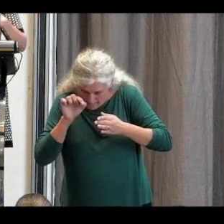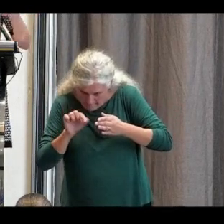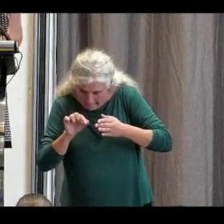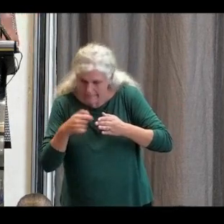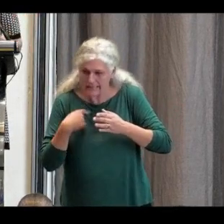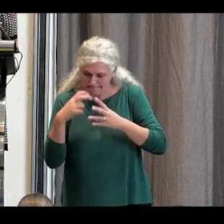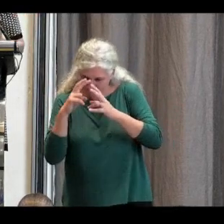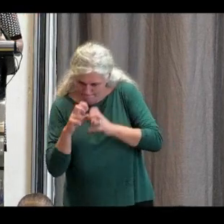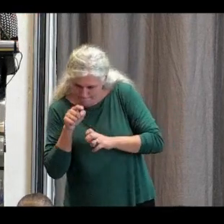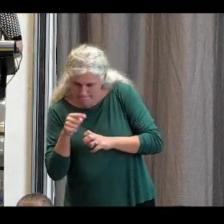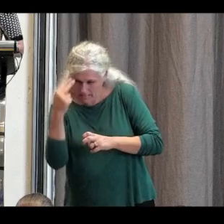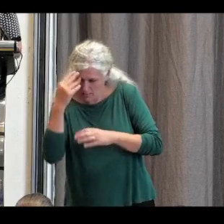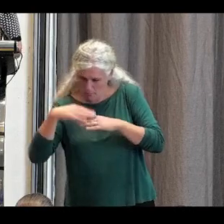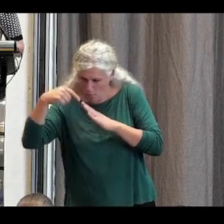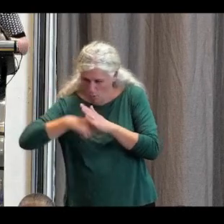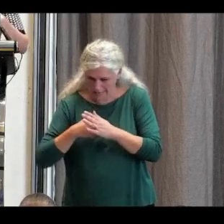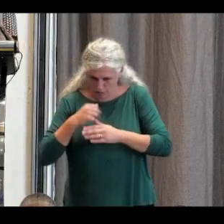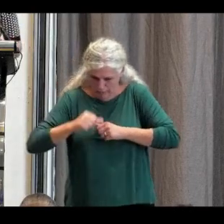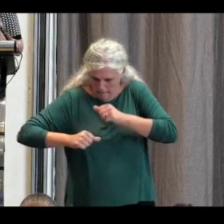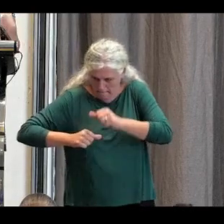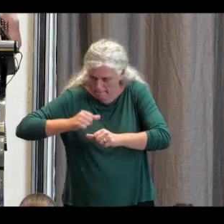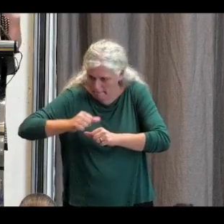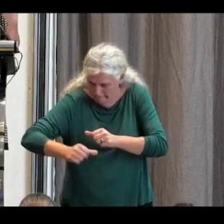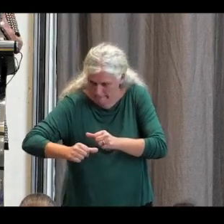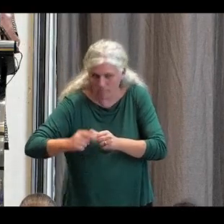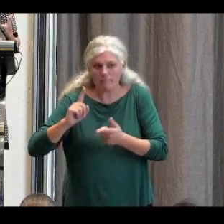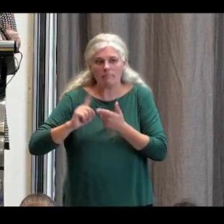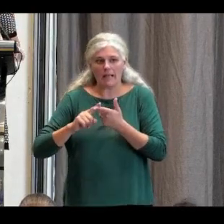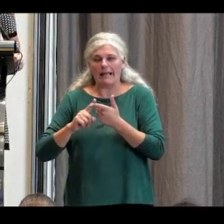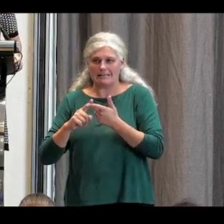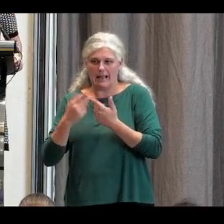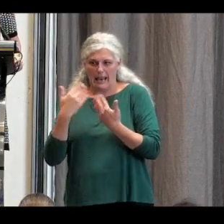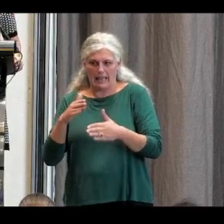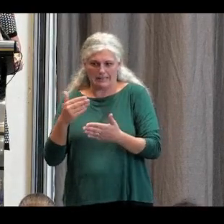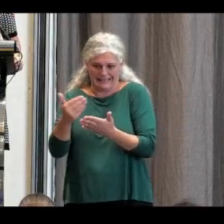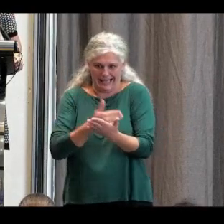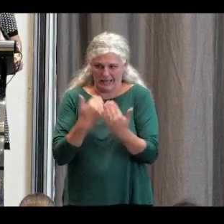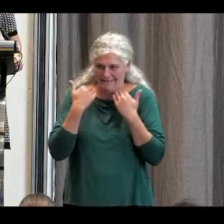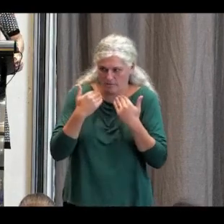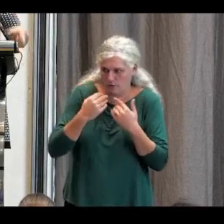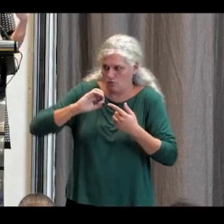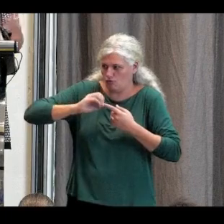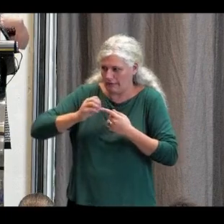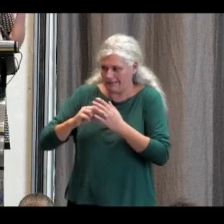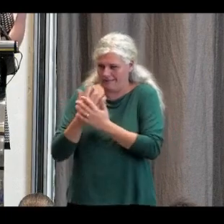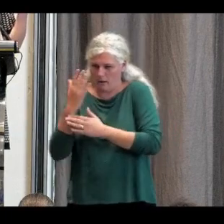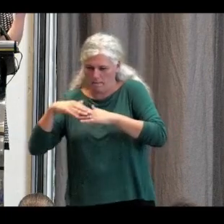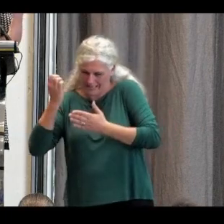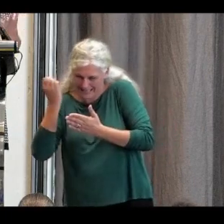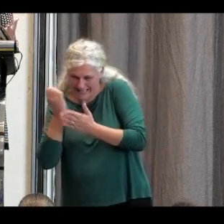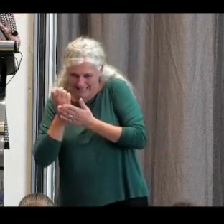to understand a bit more of these rhythms and inform us whenever we are trying to develop more